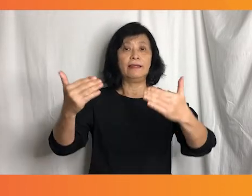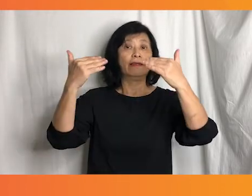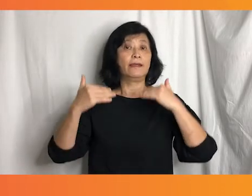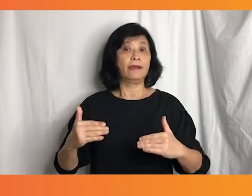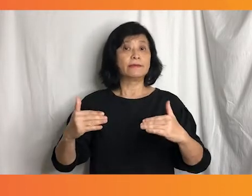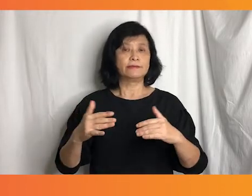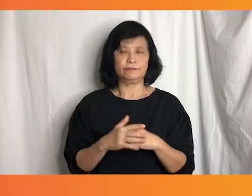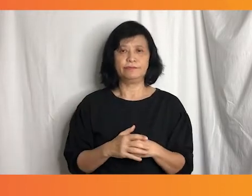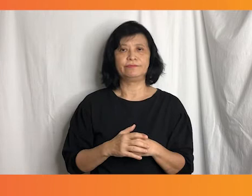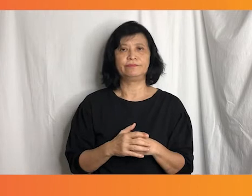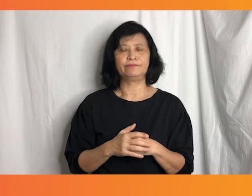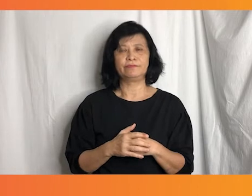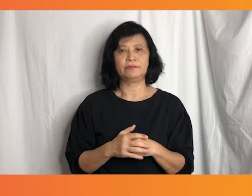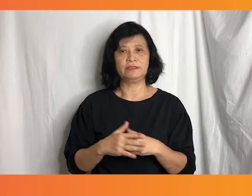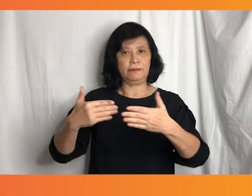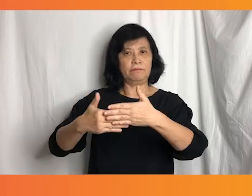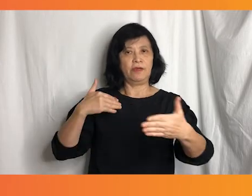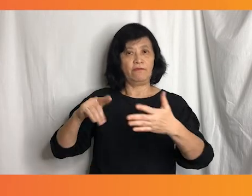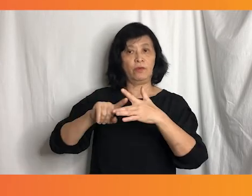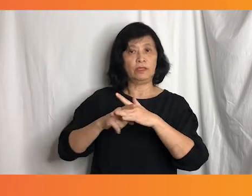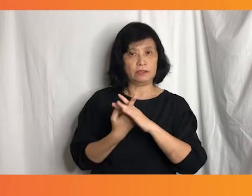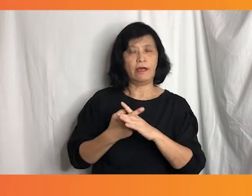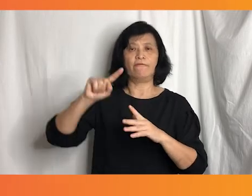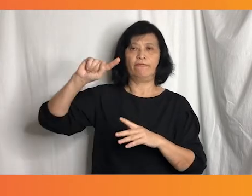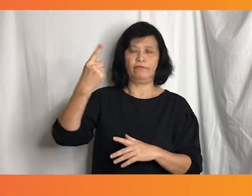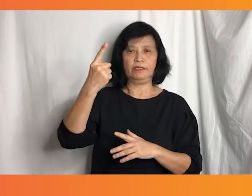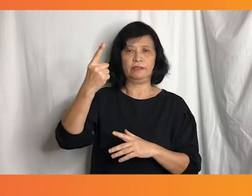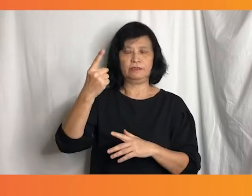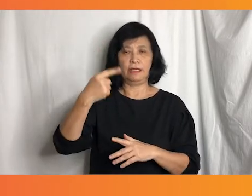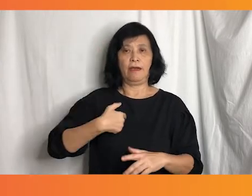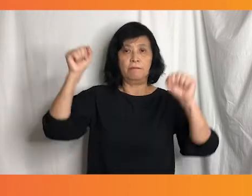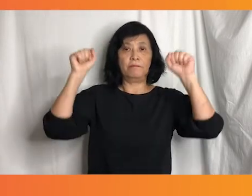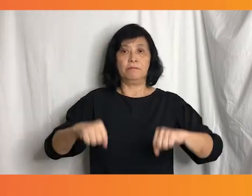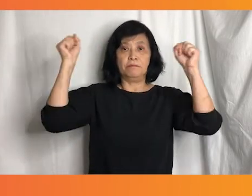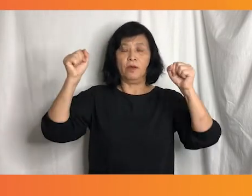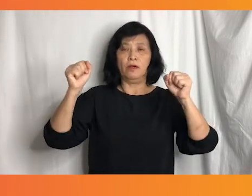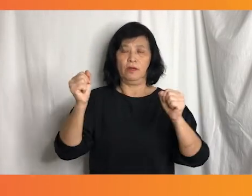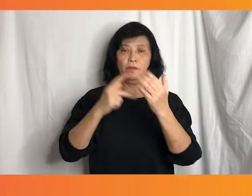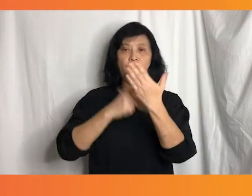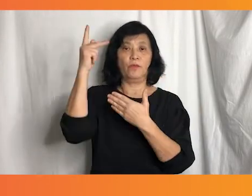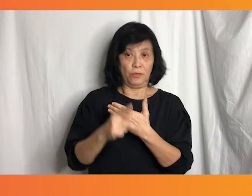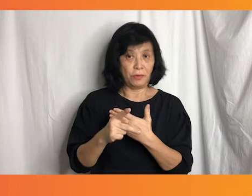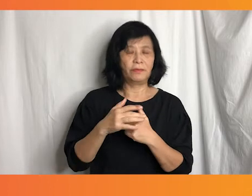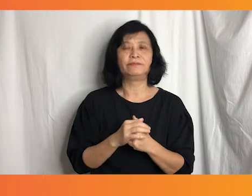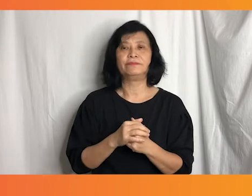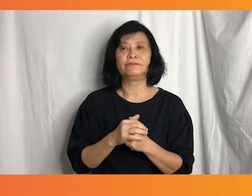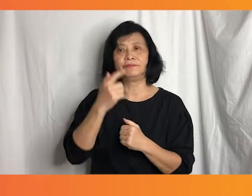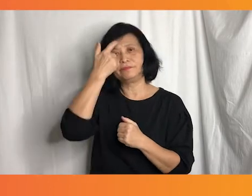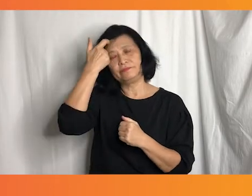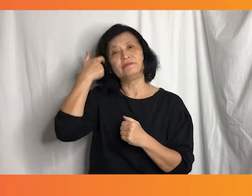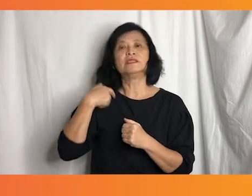Okay, I'm going to move on, right? And then before we start, or the first session of our I'mPOSSIBLE program, we had